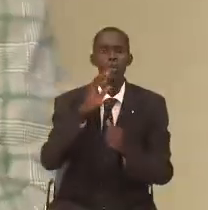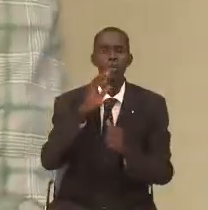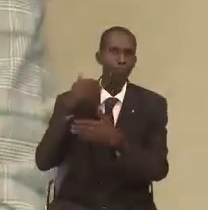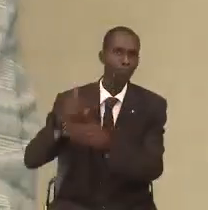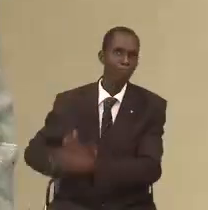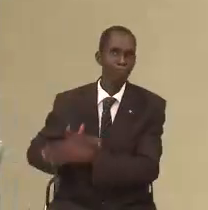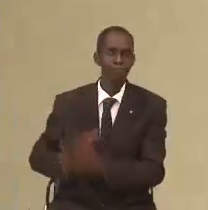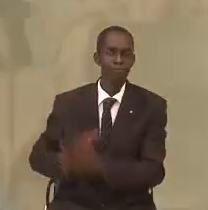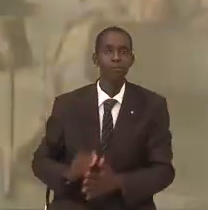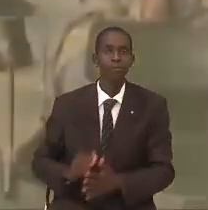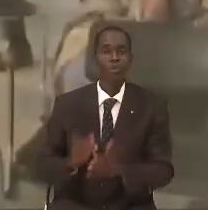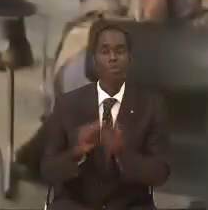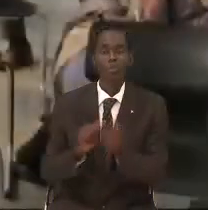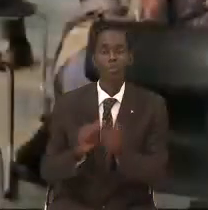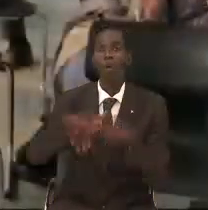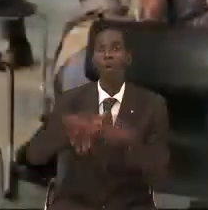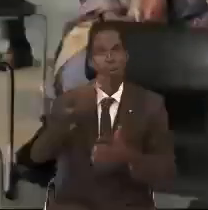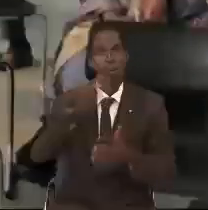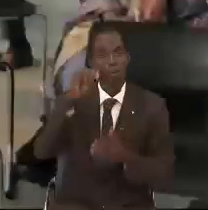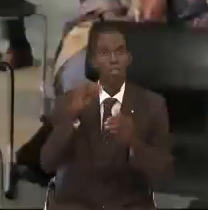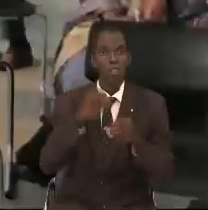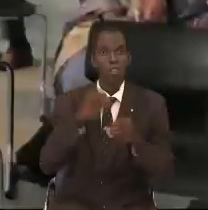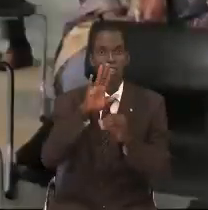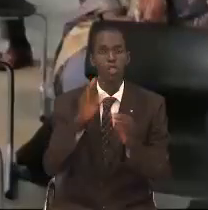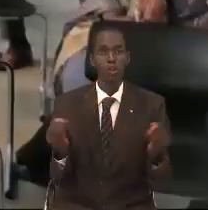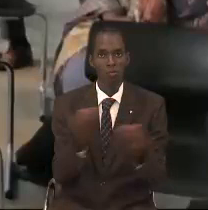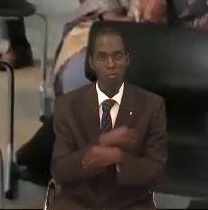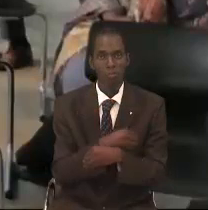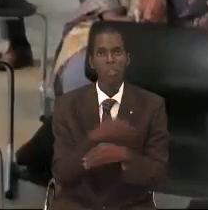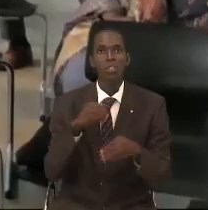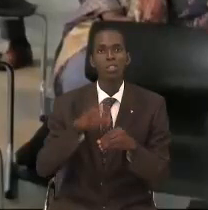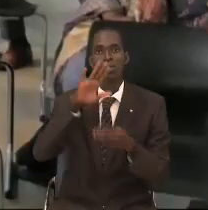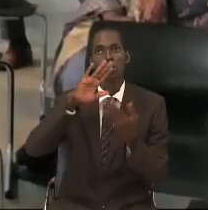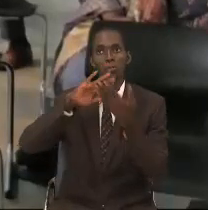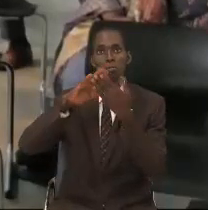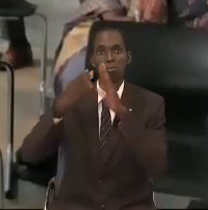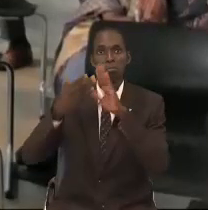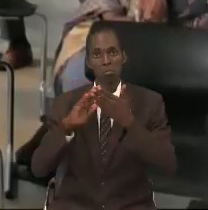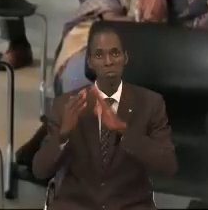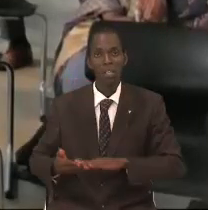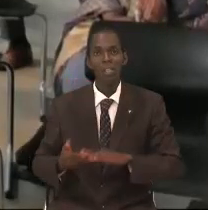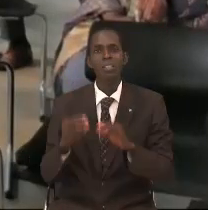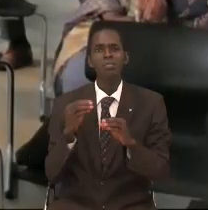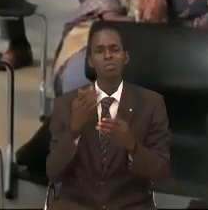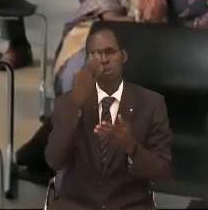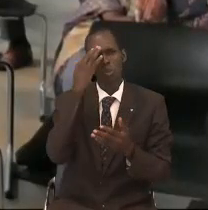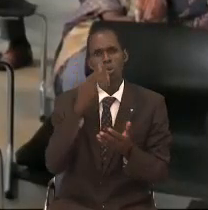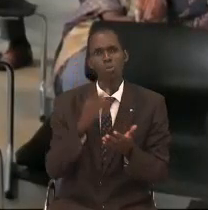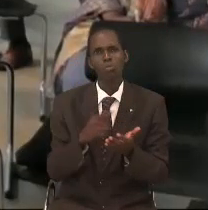your office, follow peace. In your community, follow peace. And you know, sometimes they'll cheat